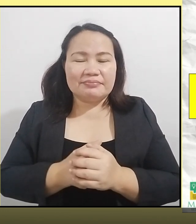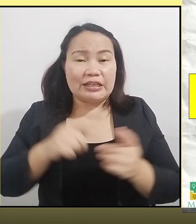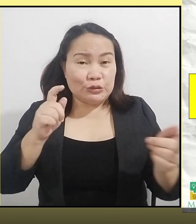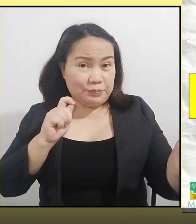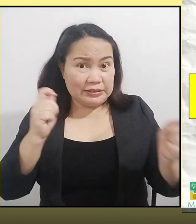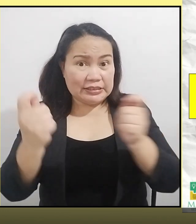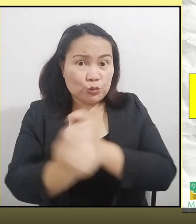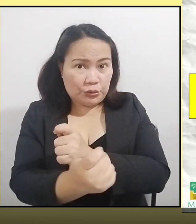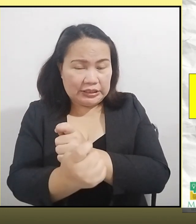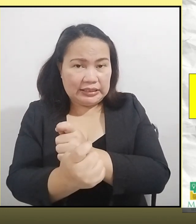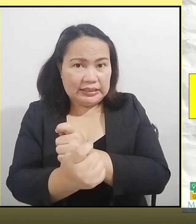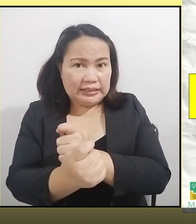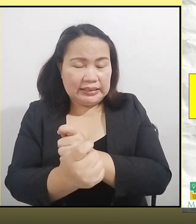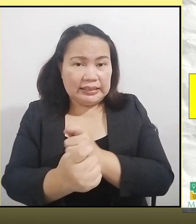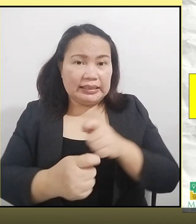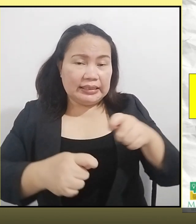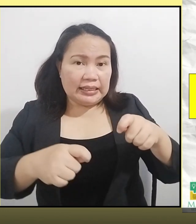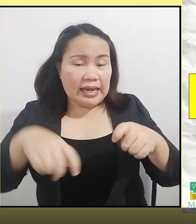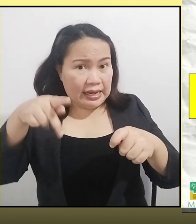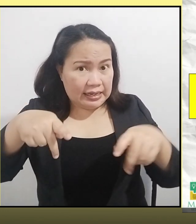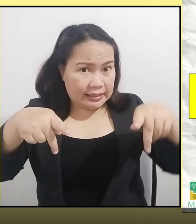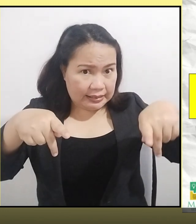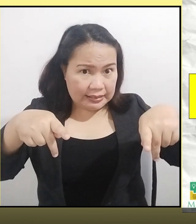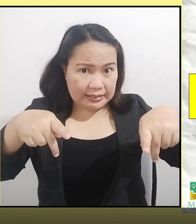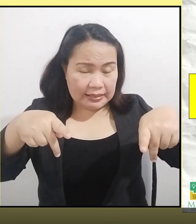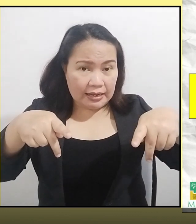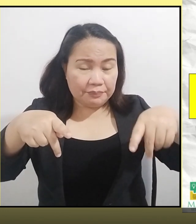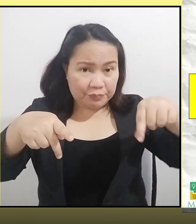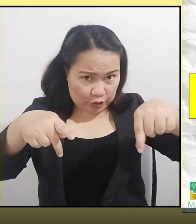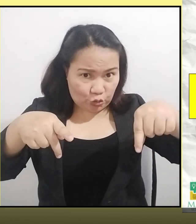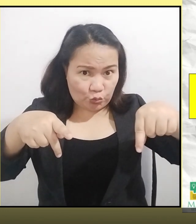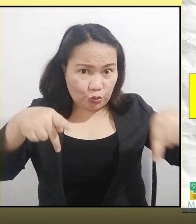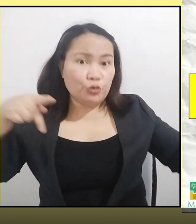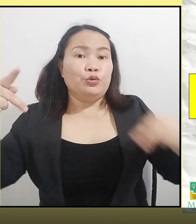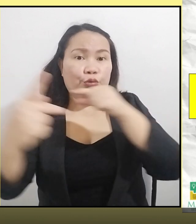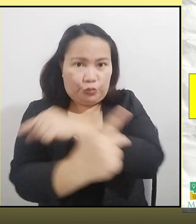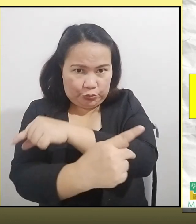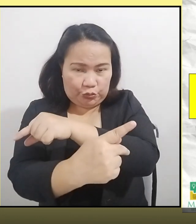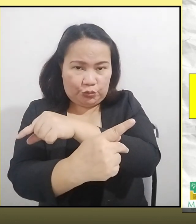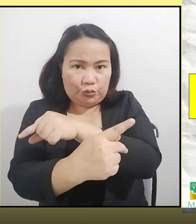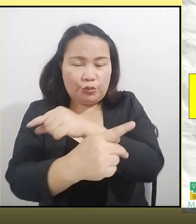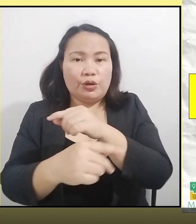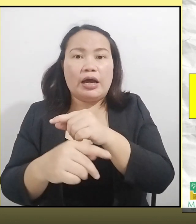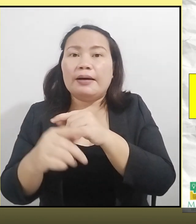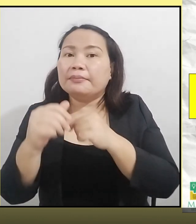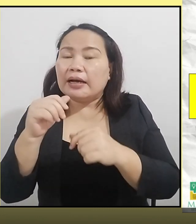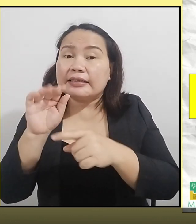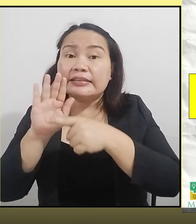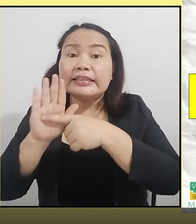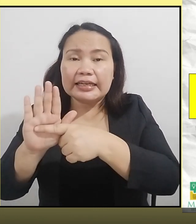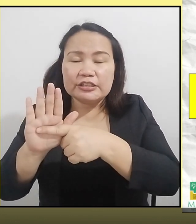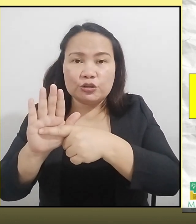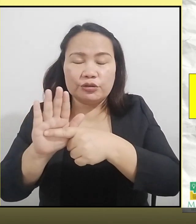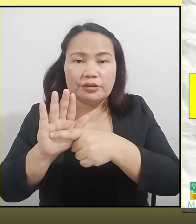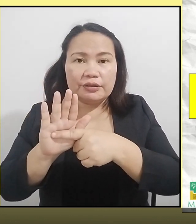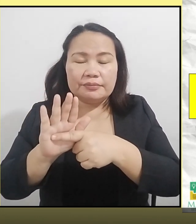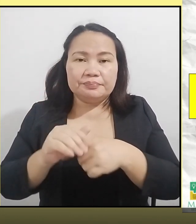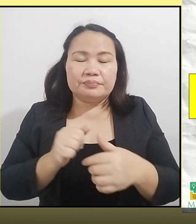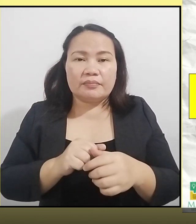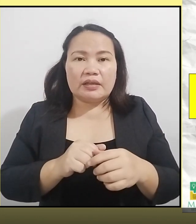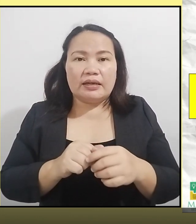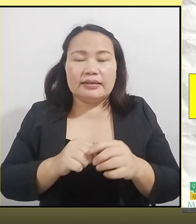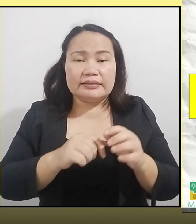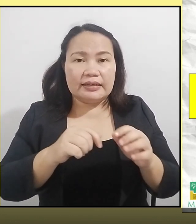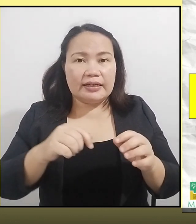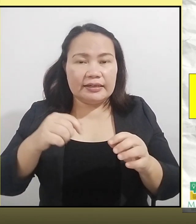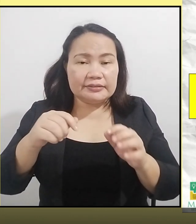So, pinagpalit lang natin ng pwesto ang hypothesis and the conclusion. Ang pinagpalit natin ang negation, negating